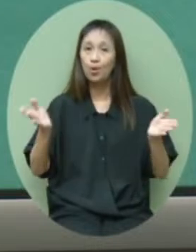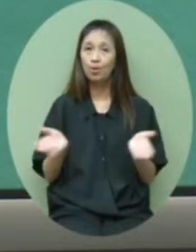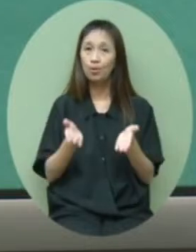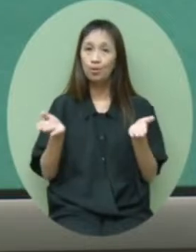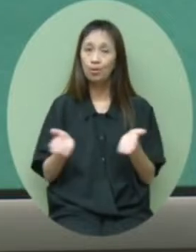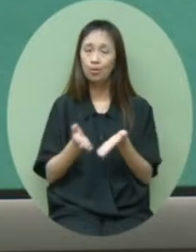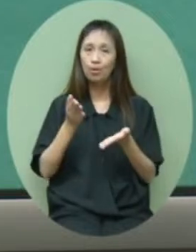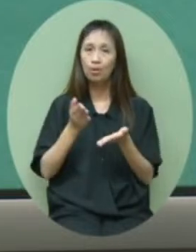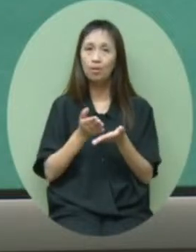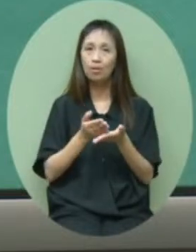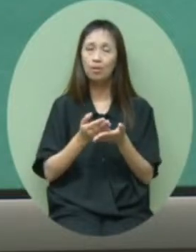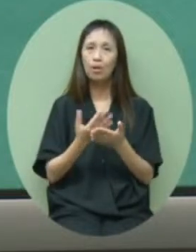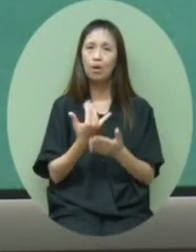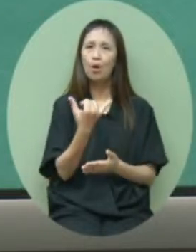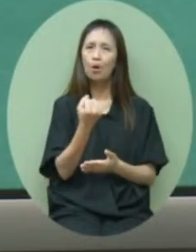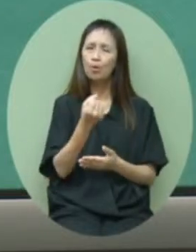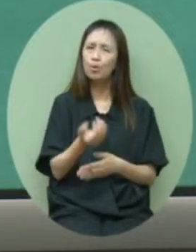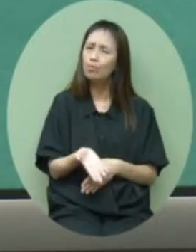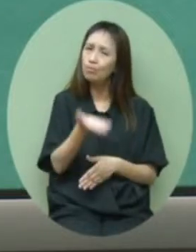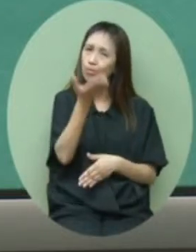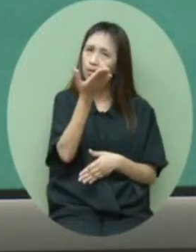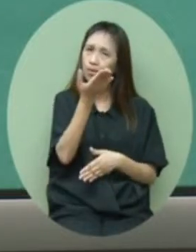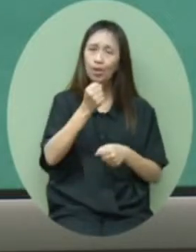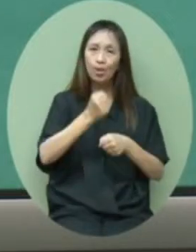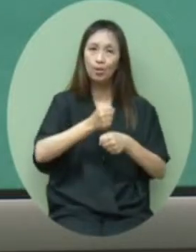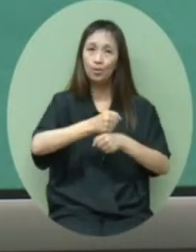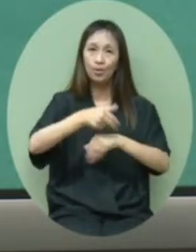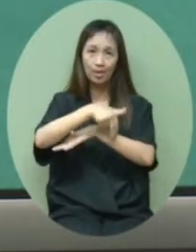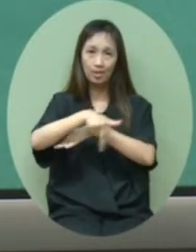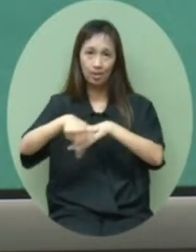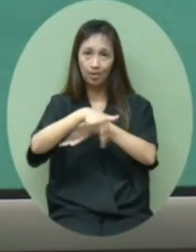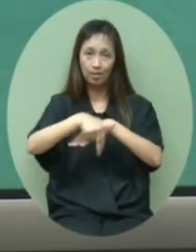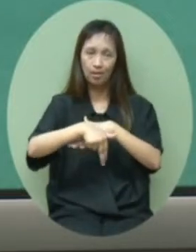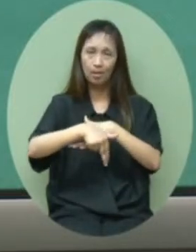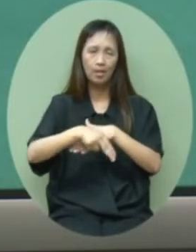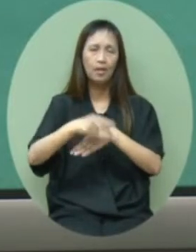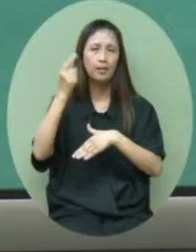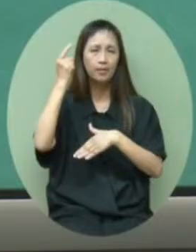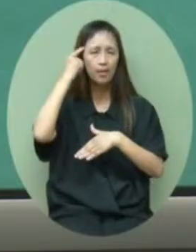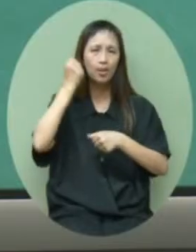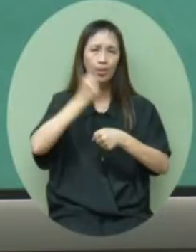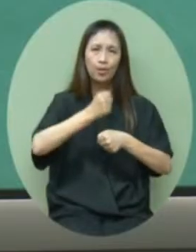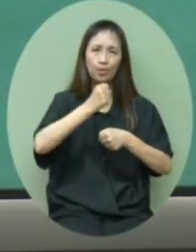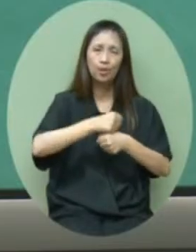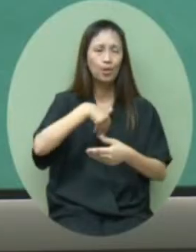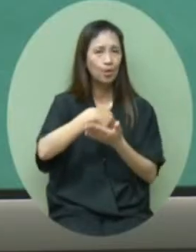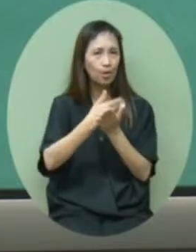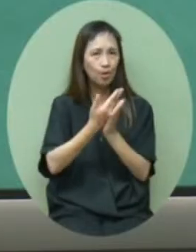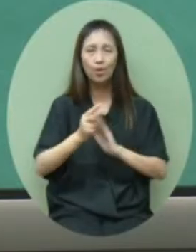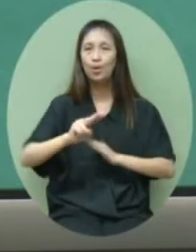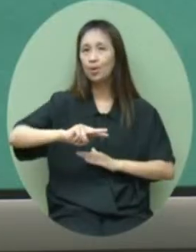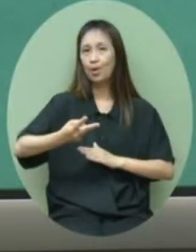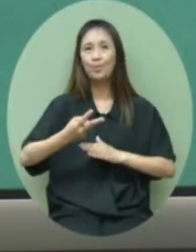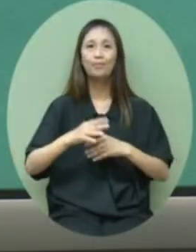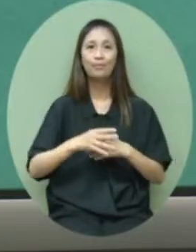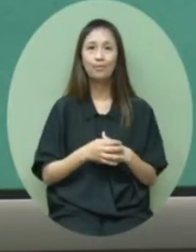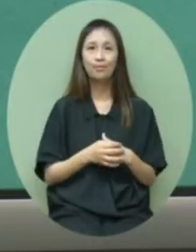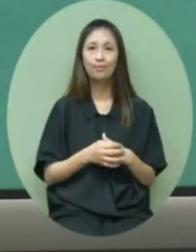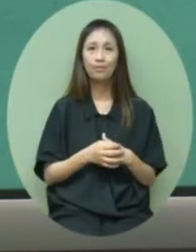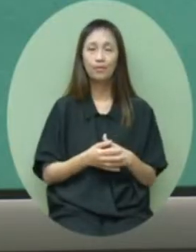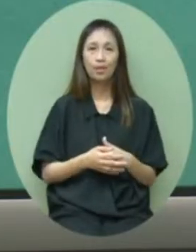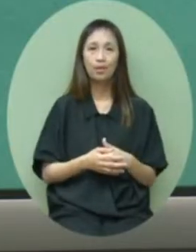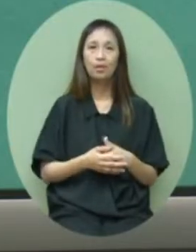when I delivered the third policy address, I announced over 60 policy initiatives in various